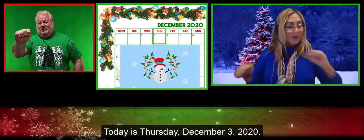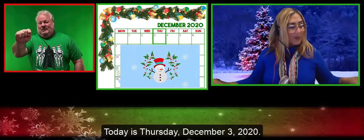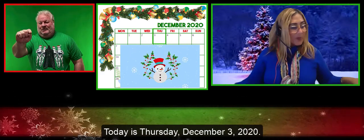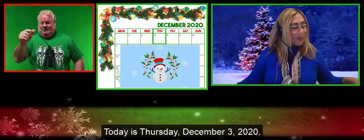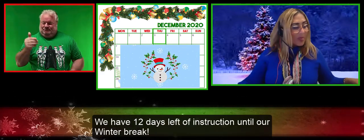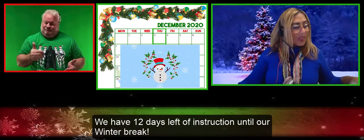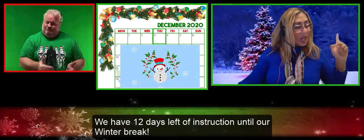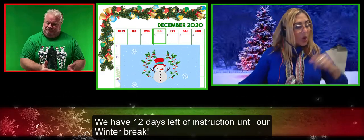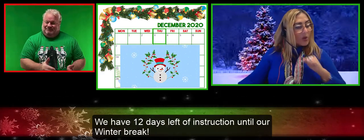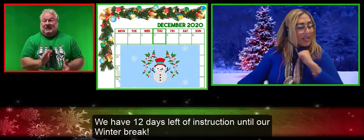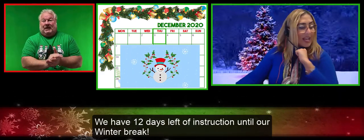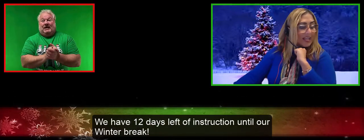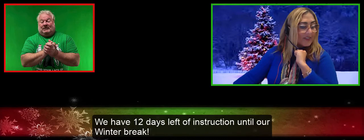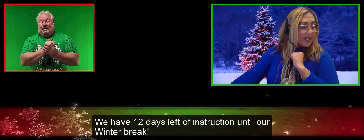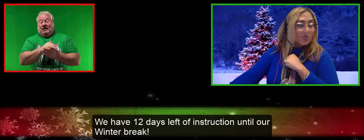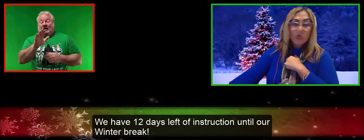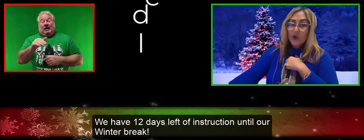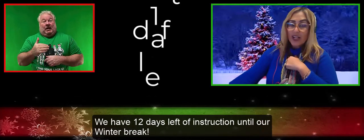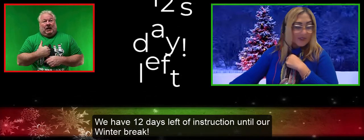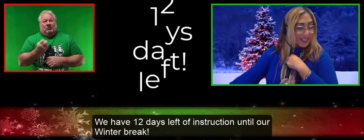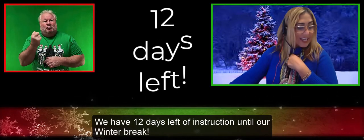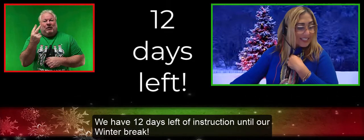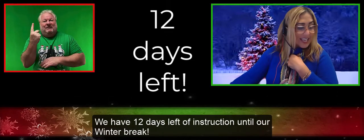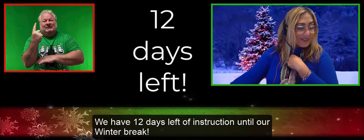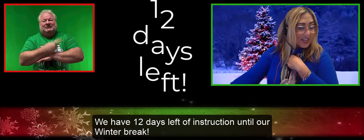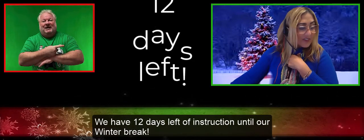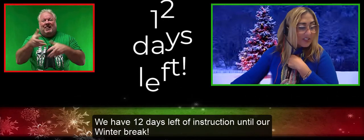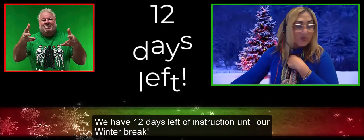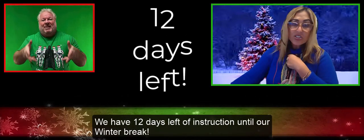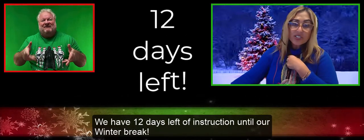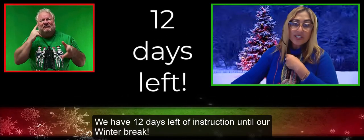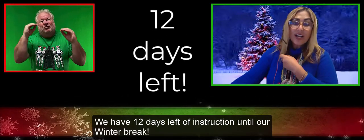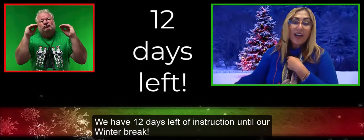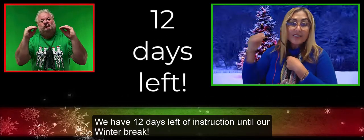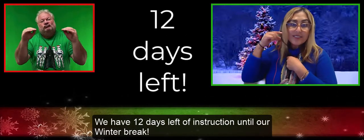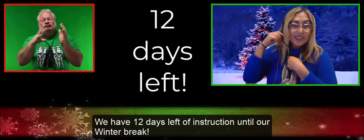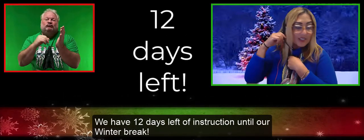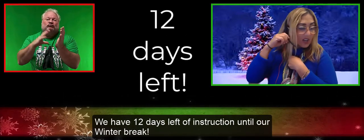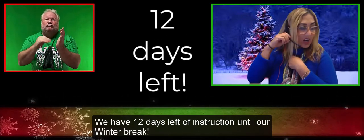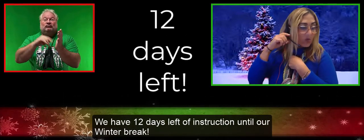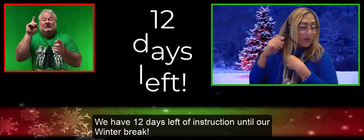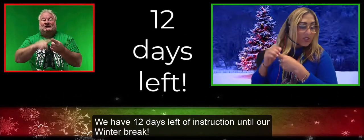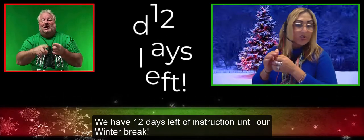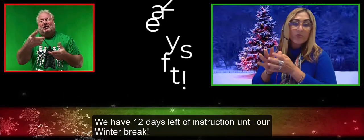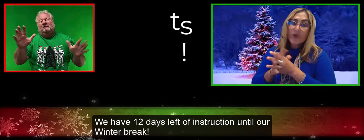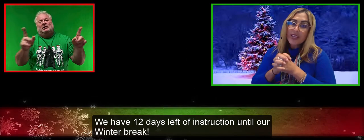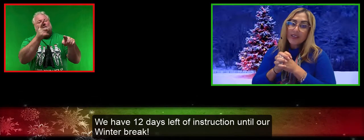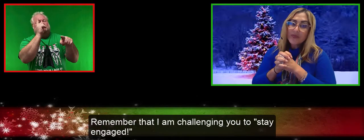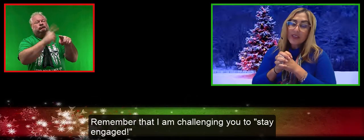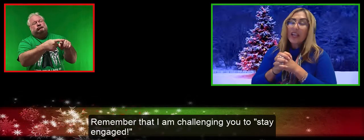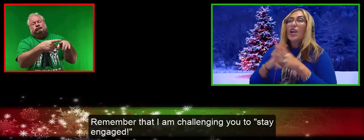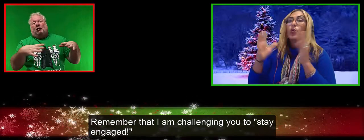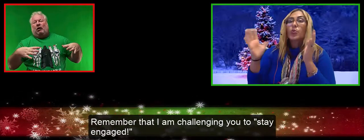2020. We have 12 days left of instruction until our winter